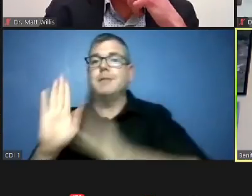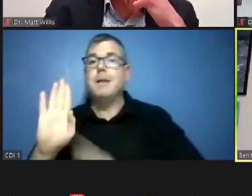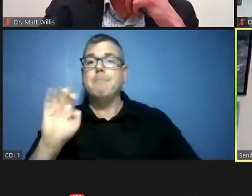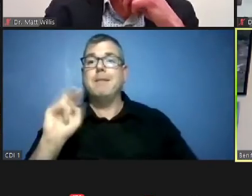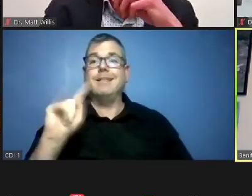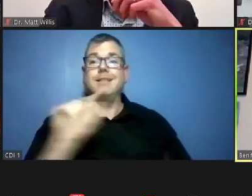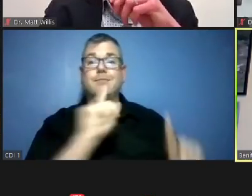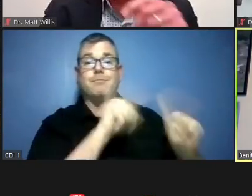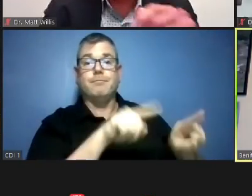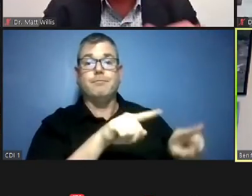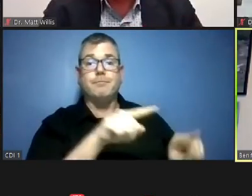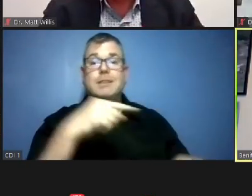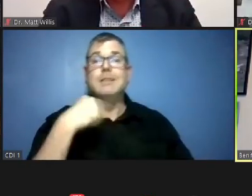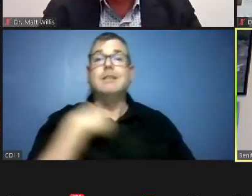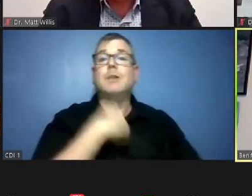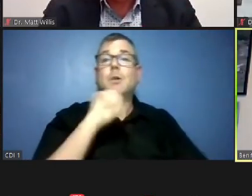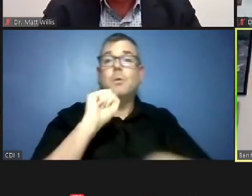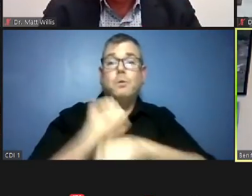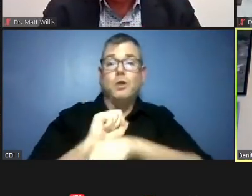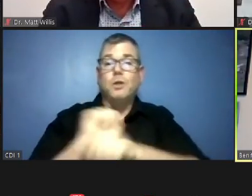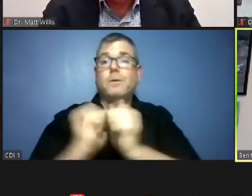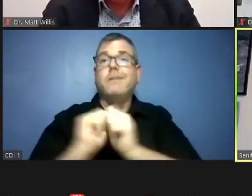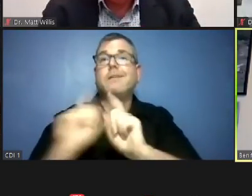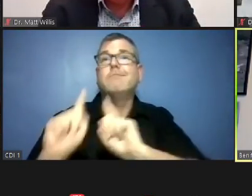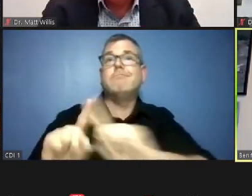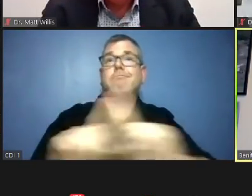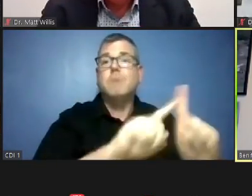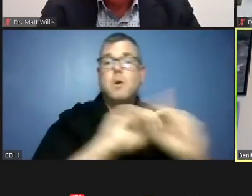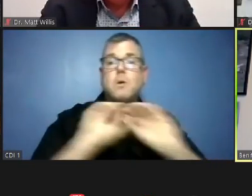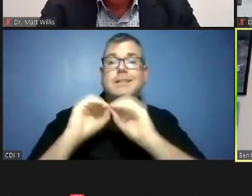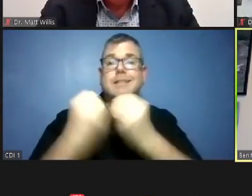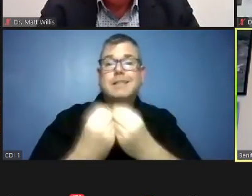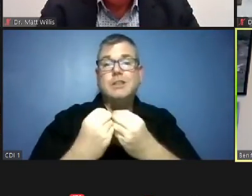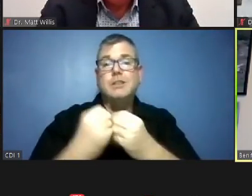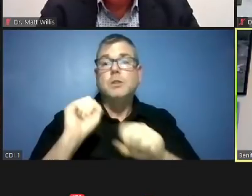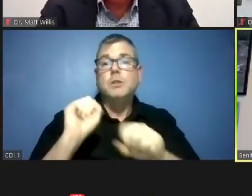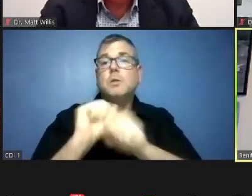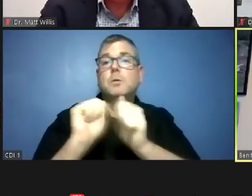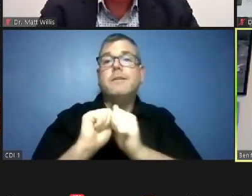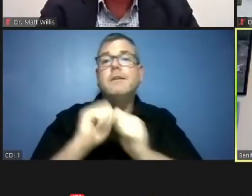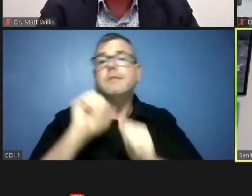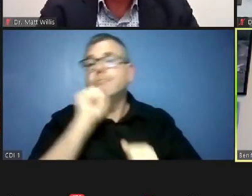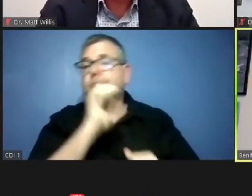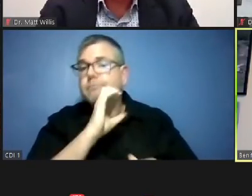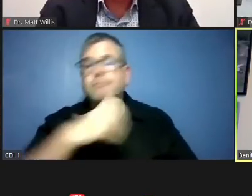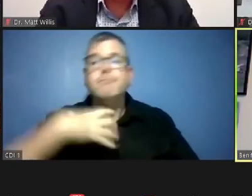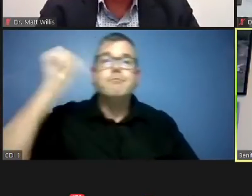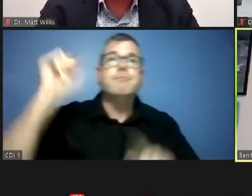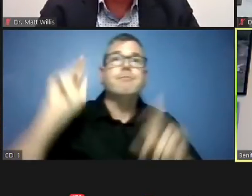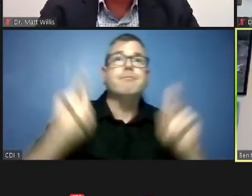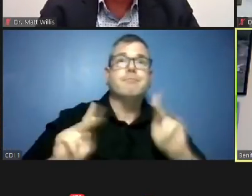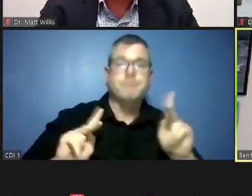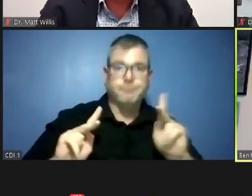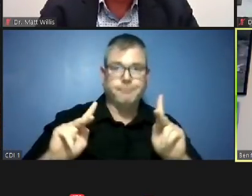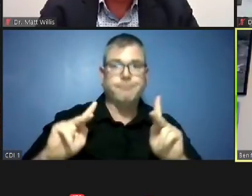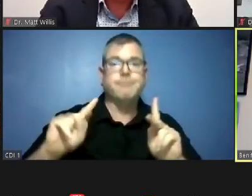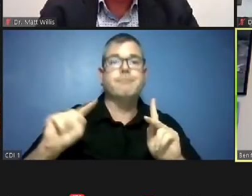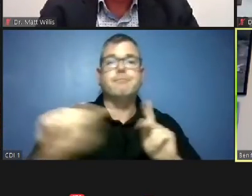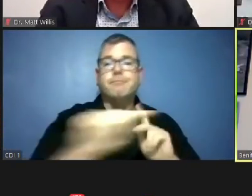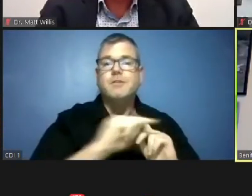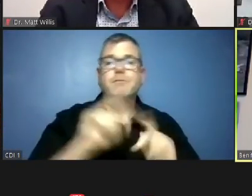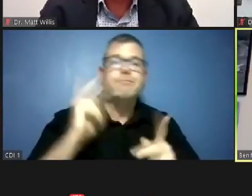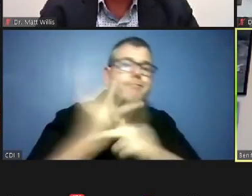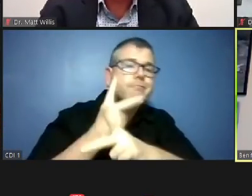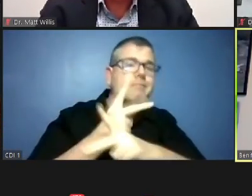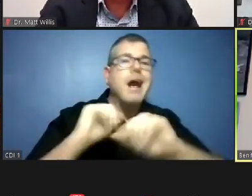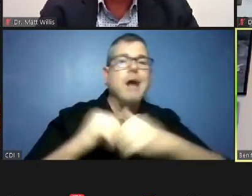look at any kind of way possible to communicate with these, with all of our older adult populations. I think